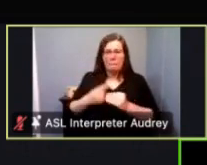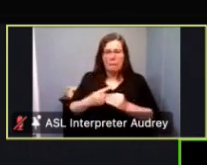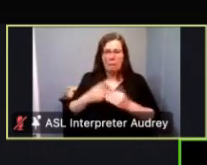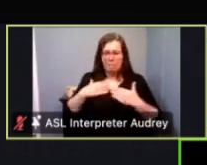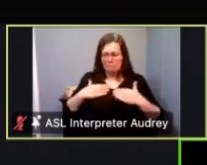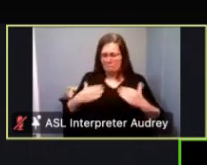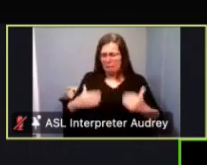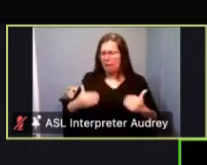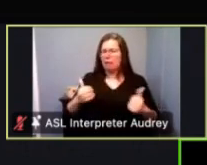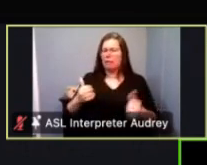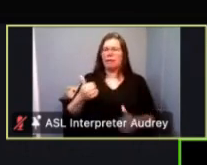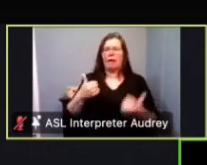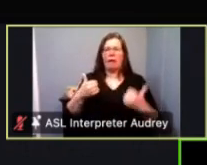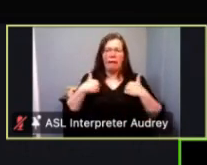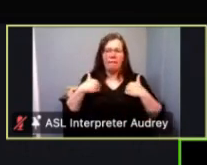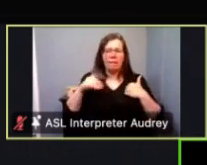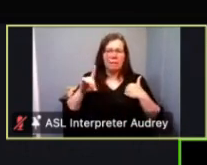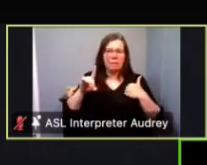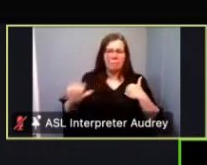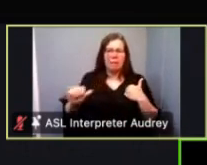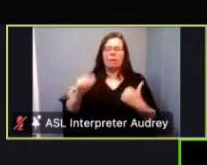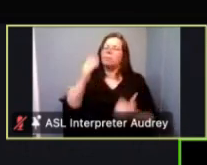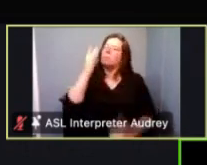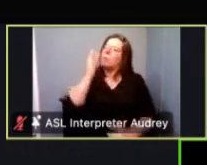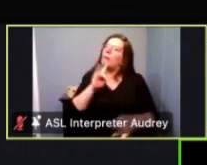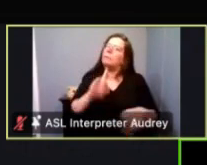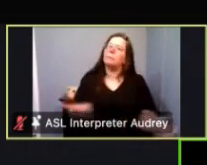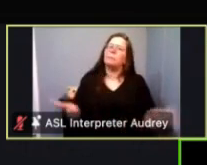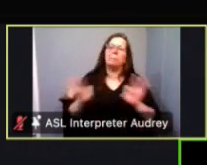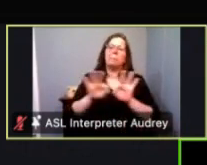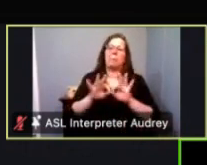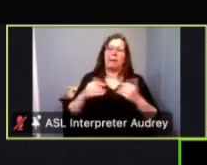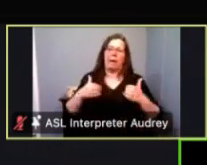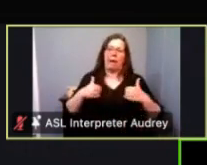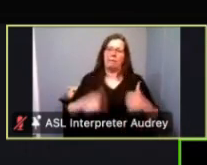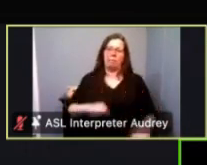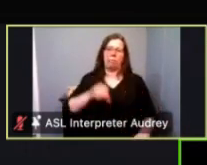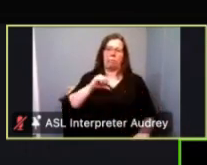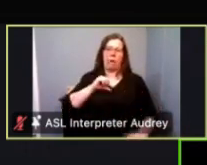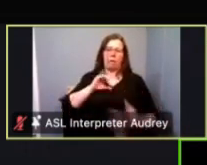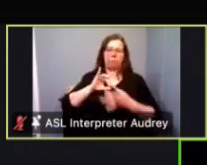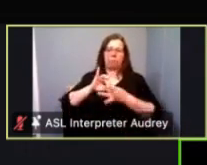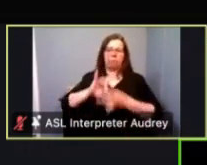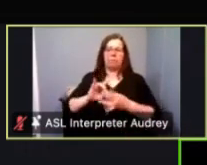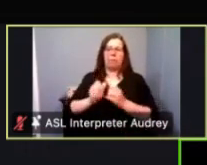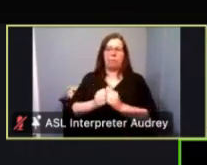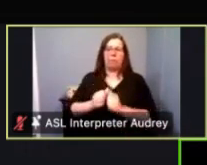bodies. And that's why it's so important to have disability pride, which we're going to talk about.